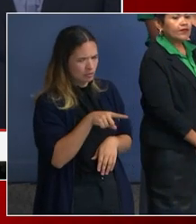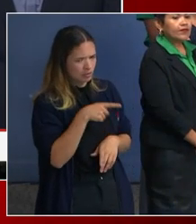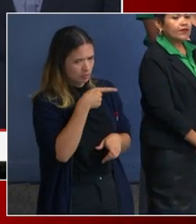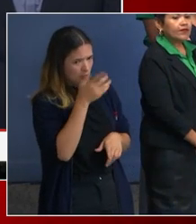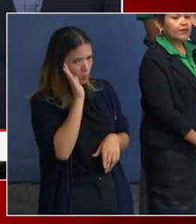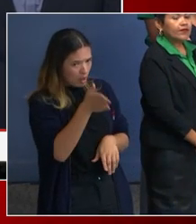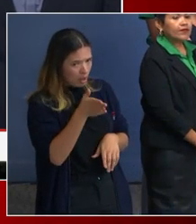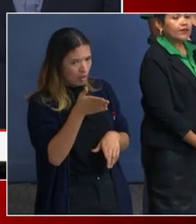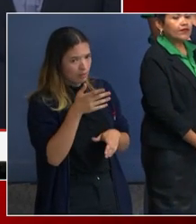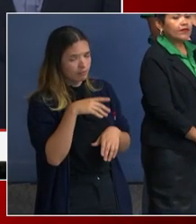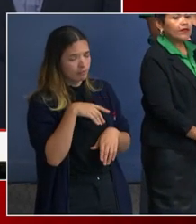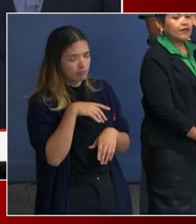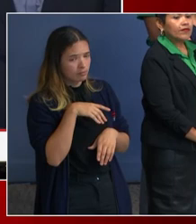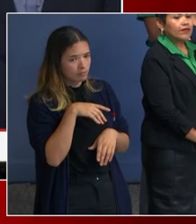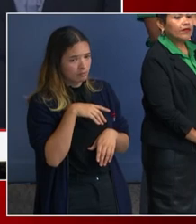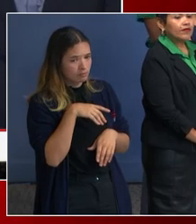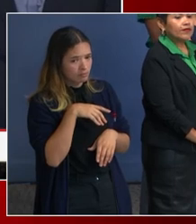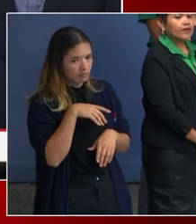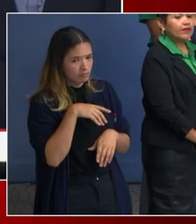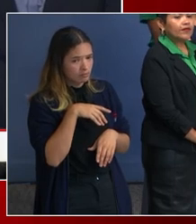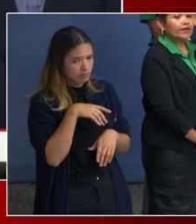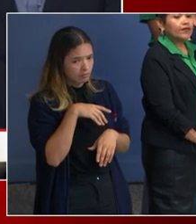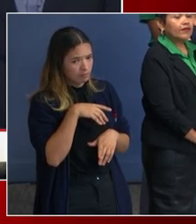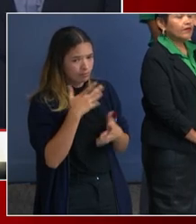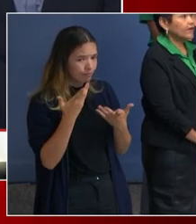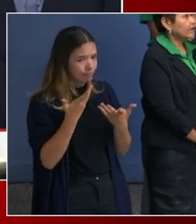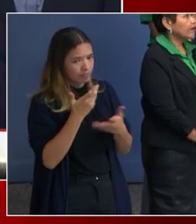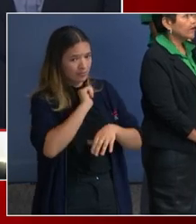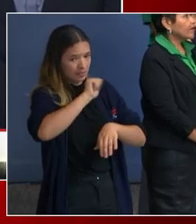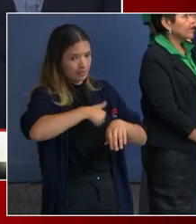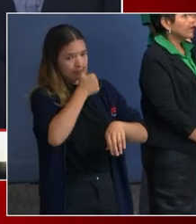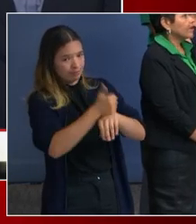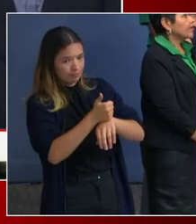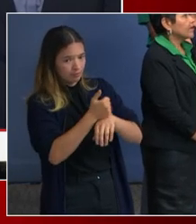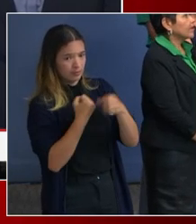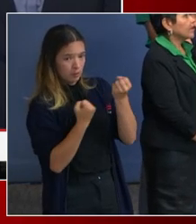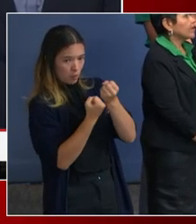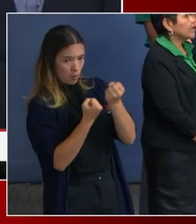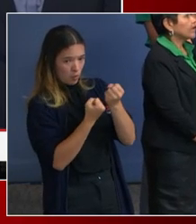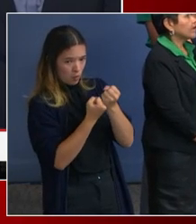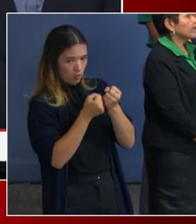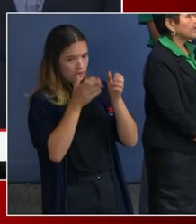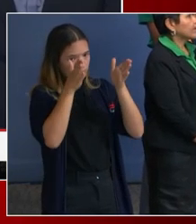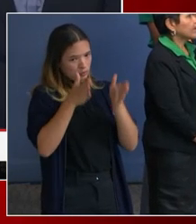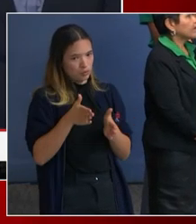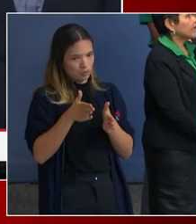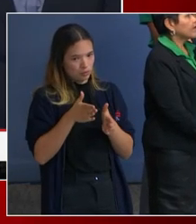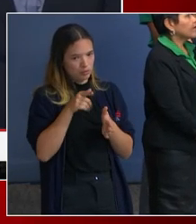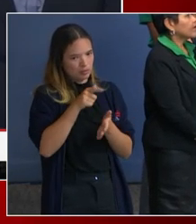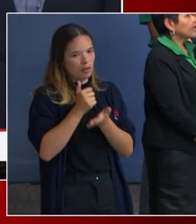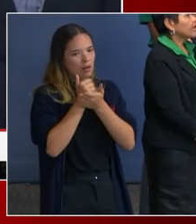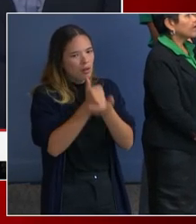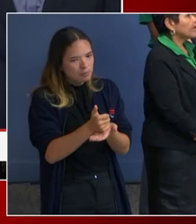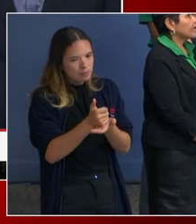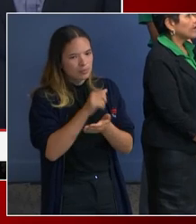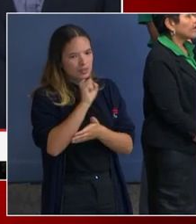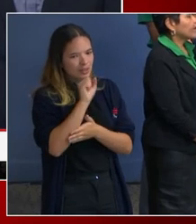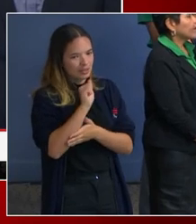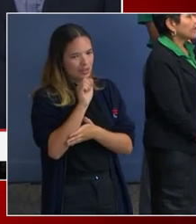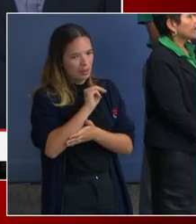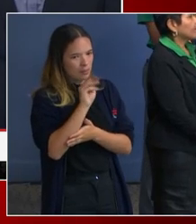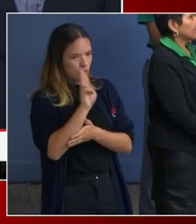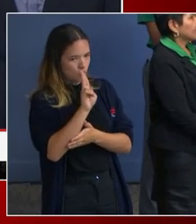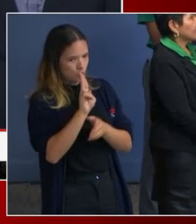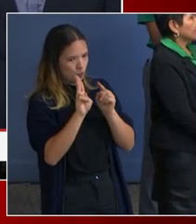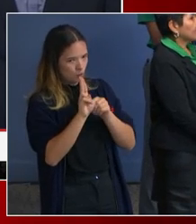these support personnel that would be helping Samu? We're working expeditiously, Mark, and as soon